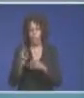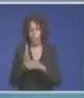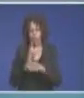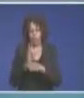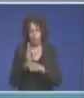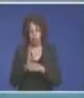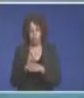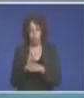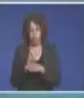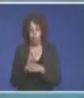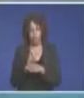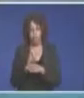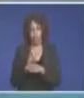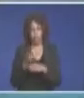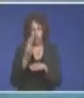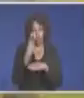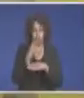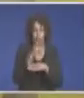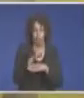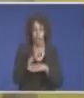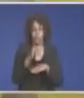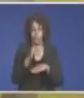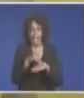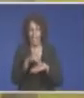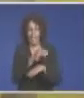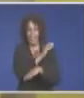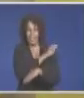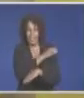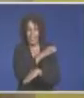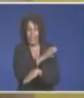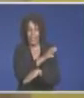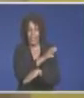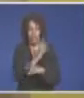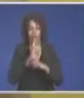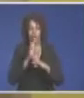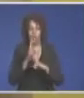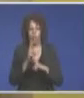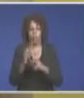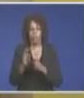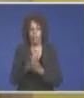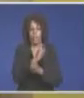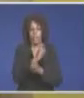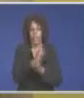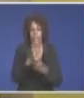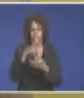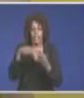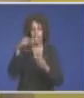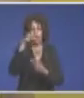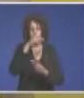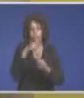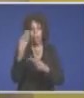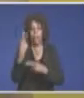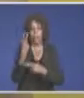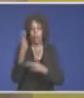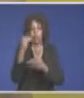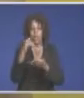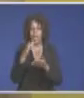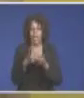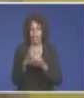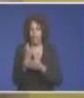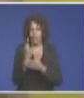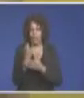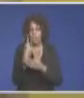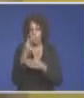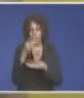life. We also took a look at the clinic, which was reported to be damaged in a hurricane in 2011. But when we looked at